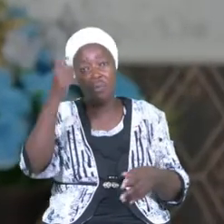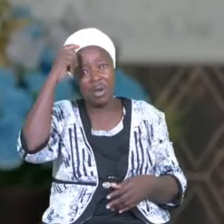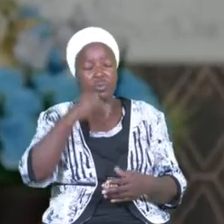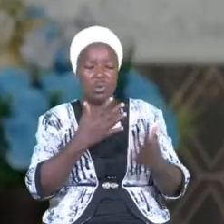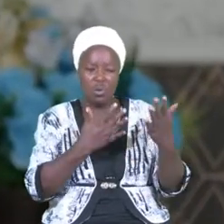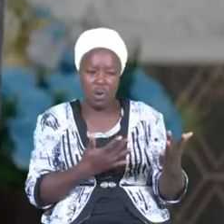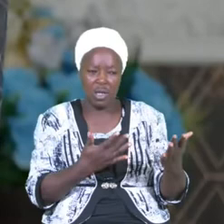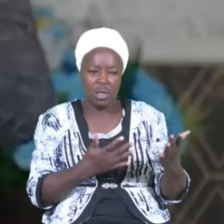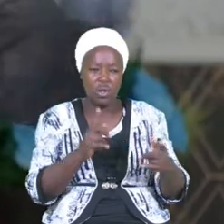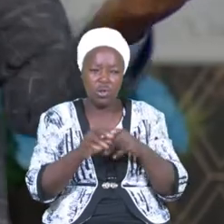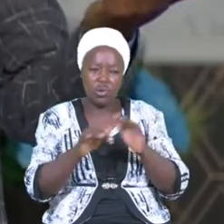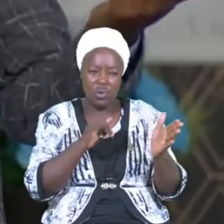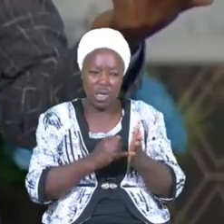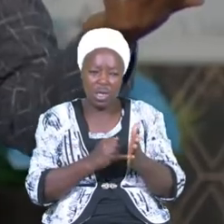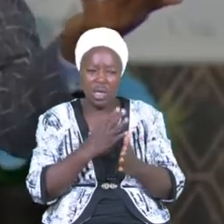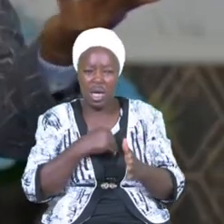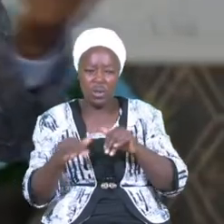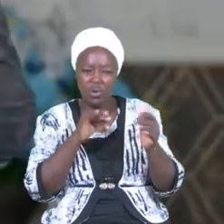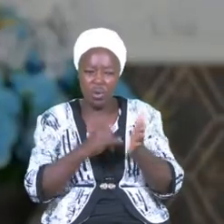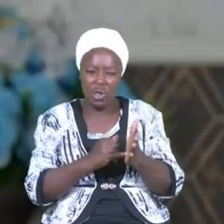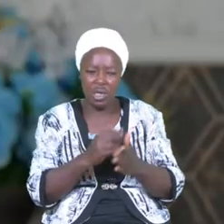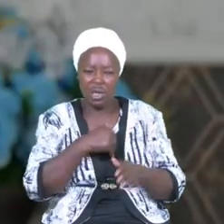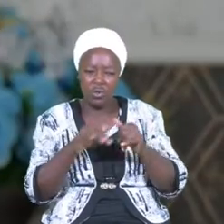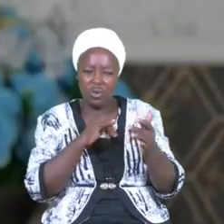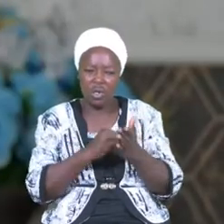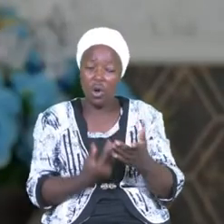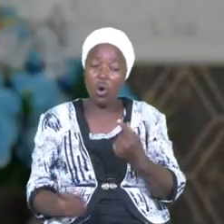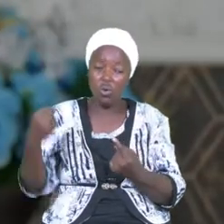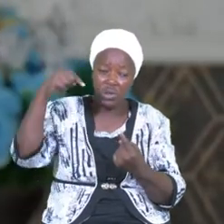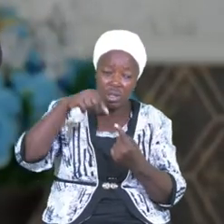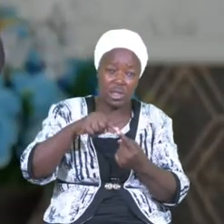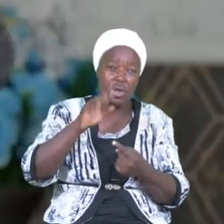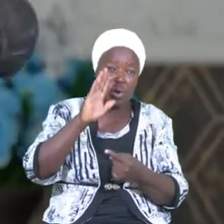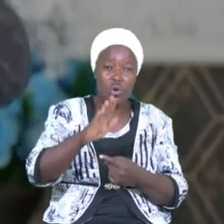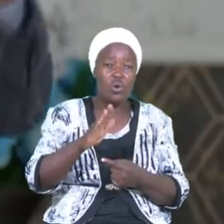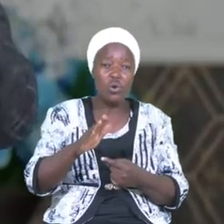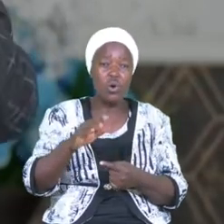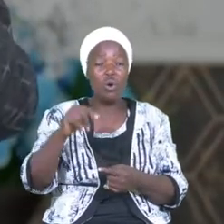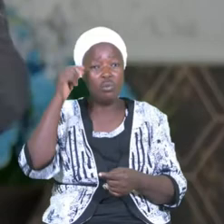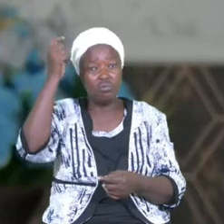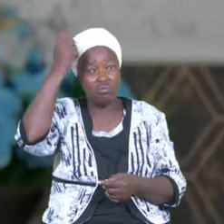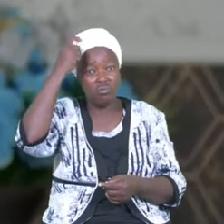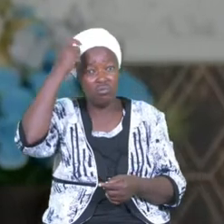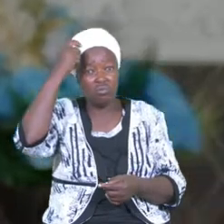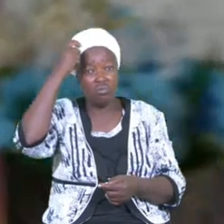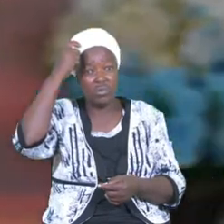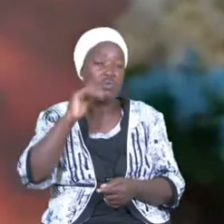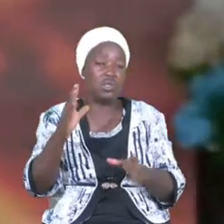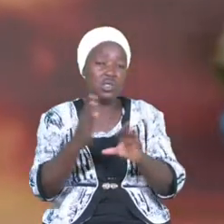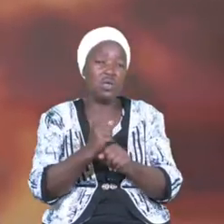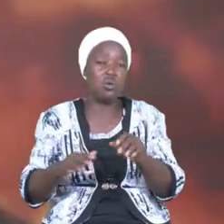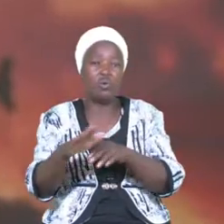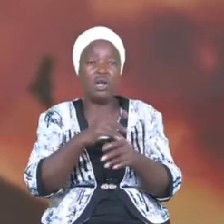it and do it until your subconscious mind will take over and you